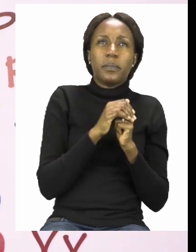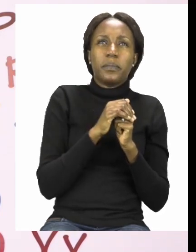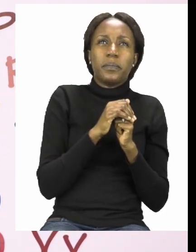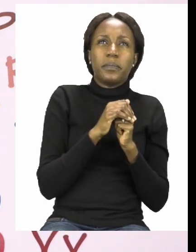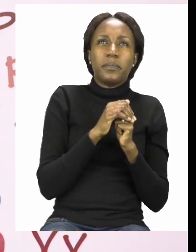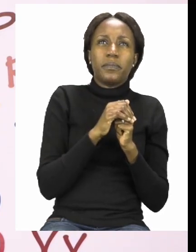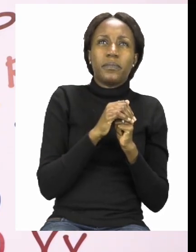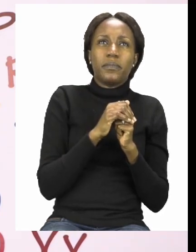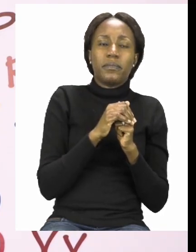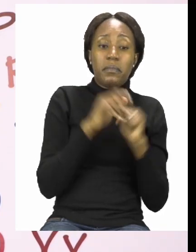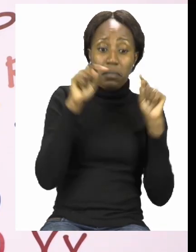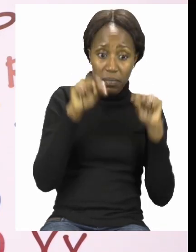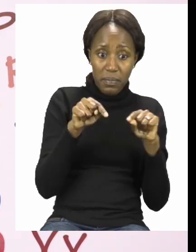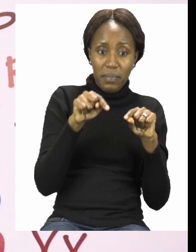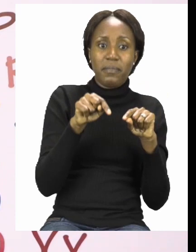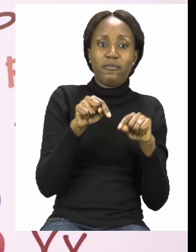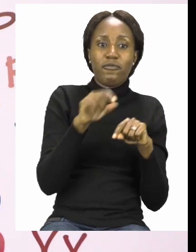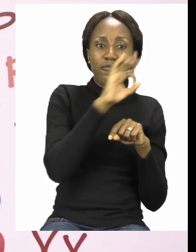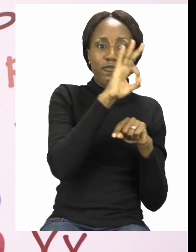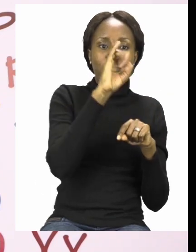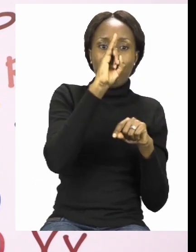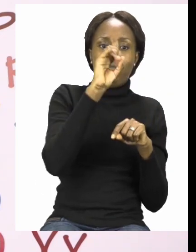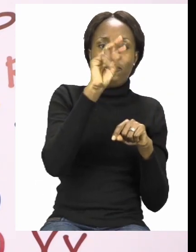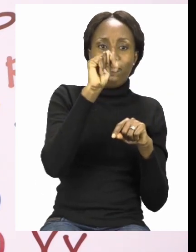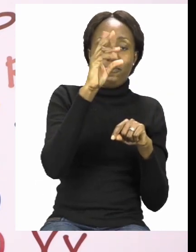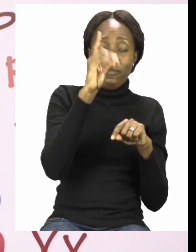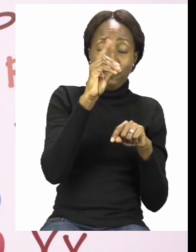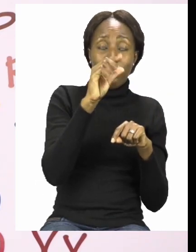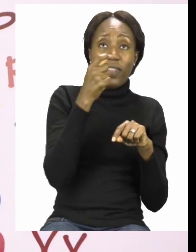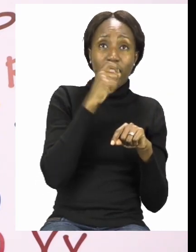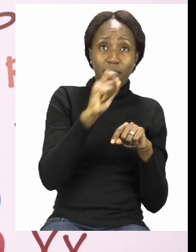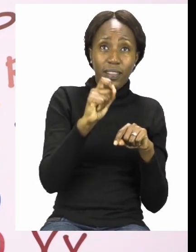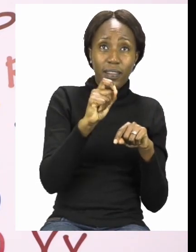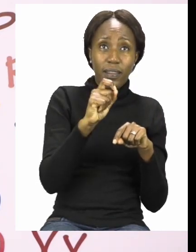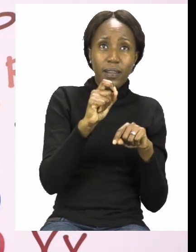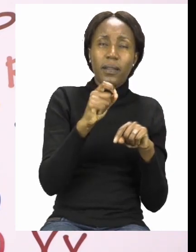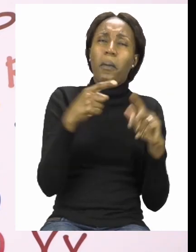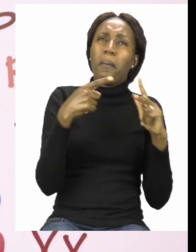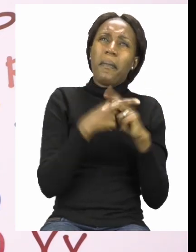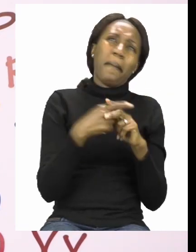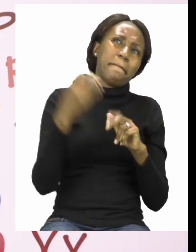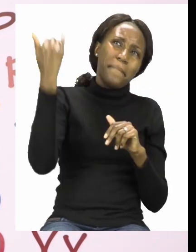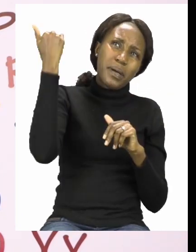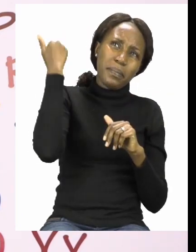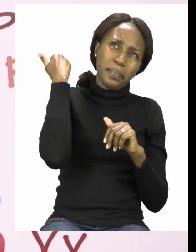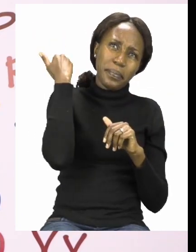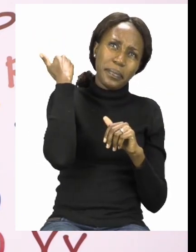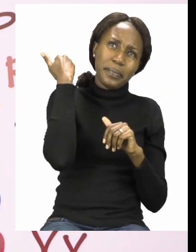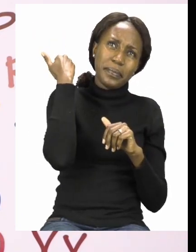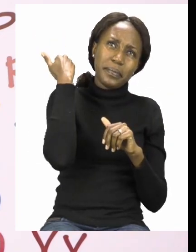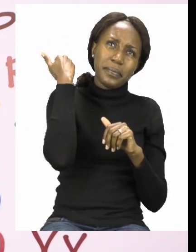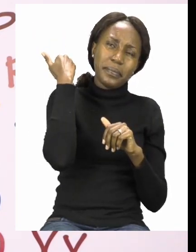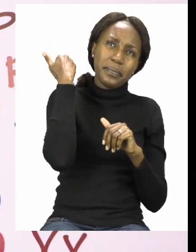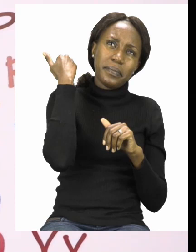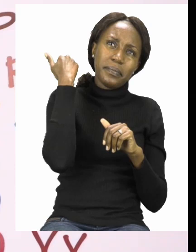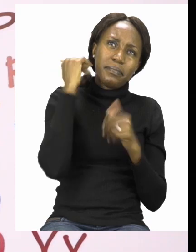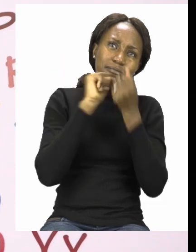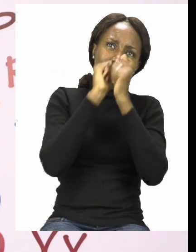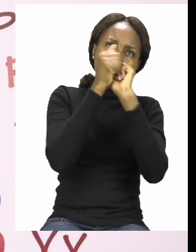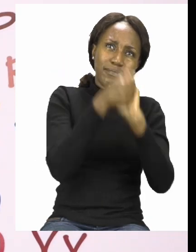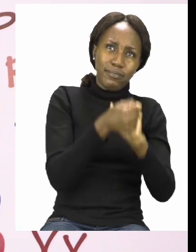I find the pencil. But if we want to put the word find in past tense, we now have to